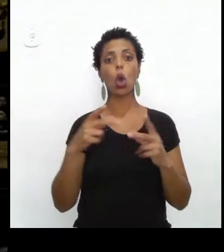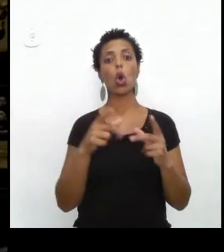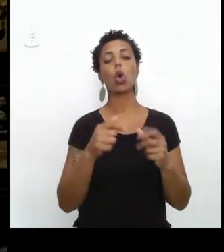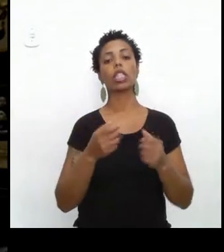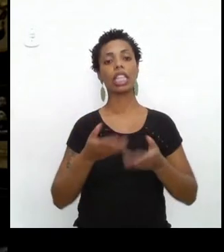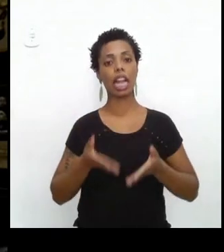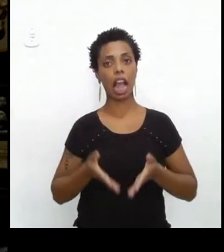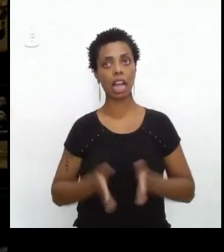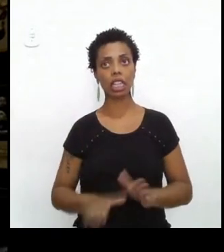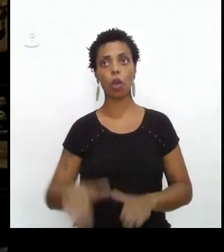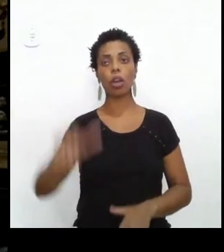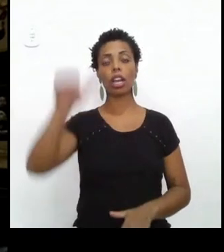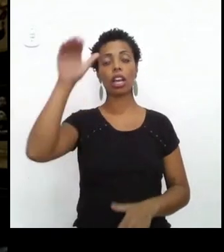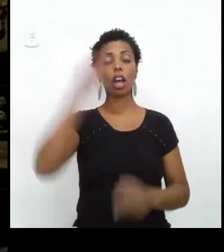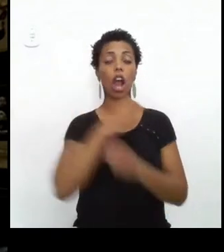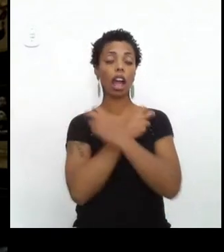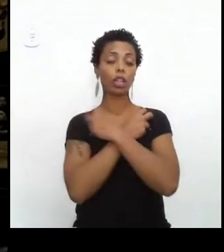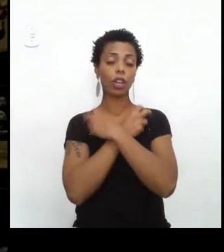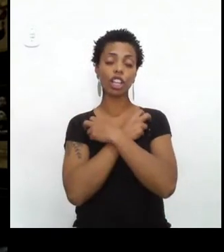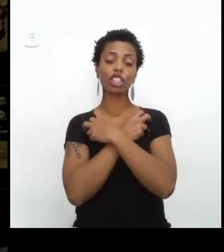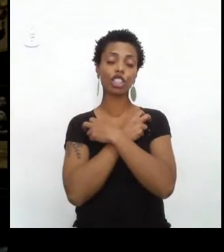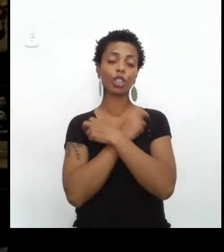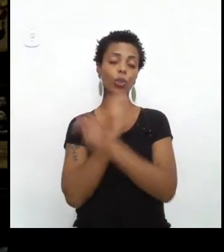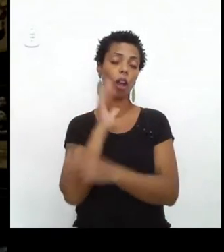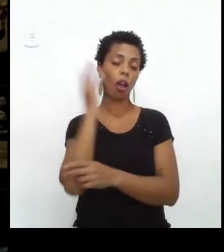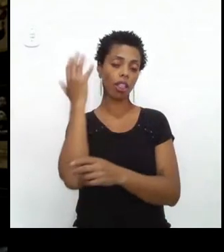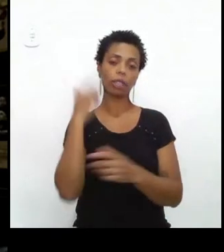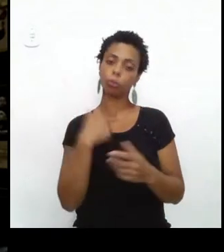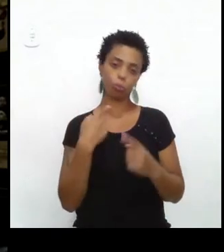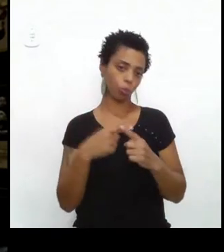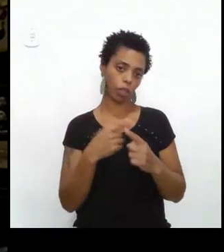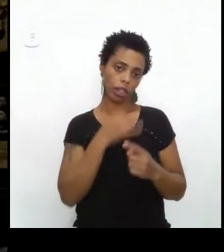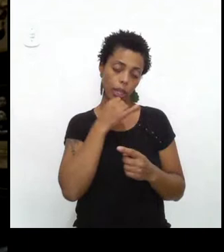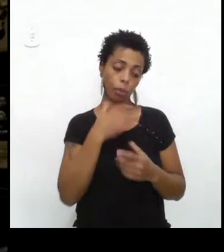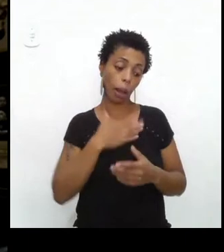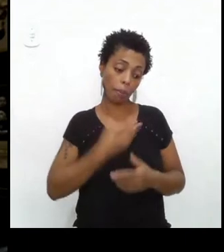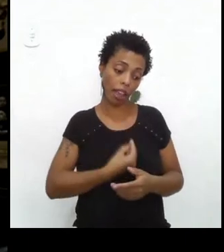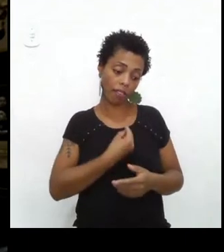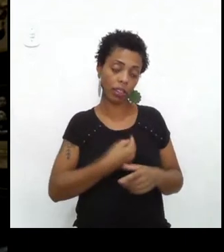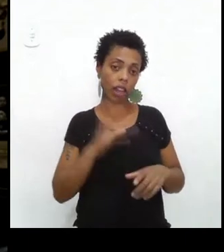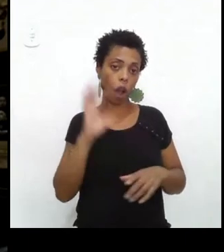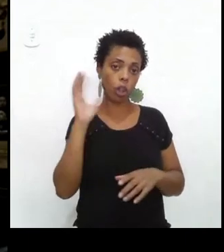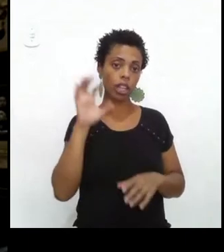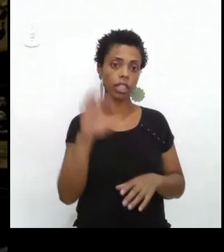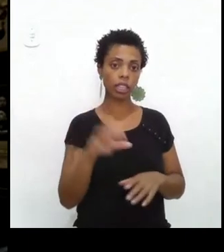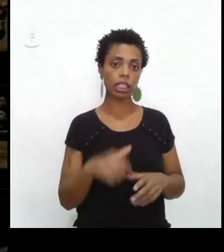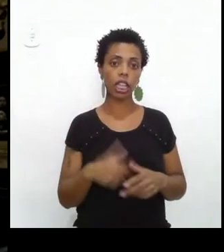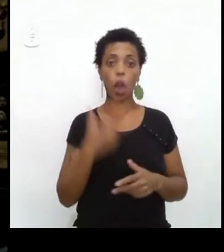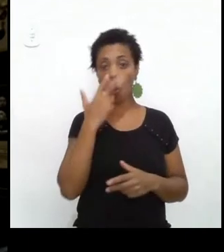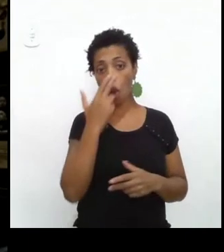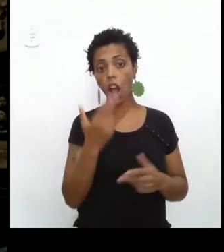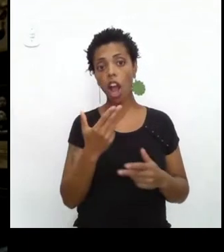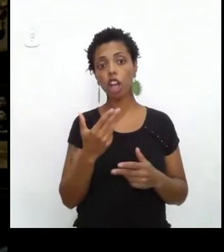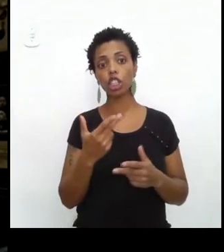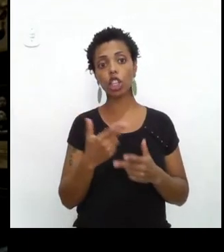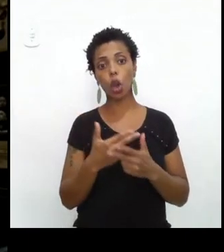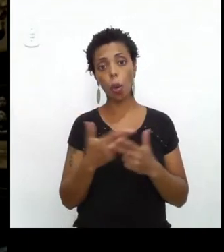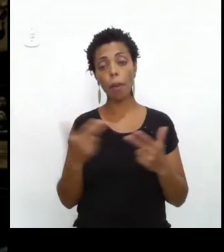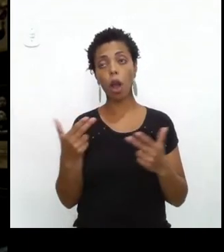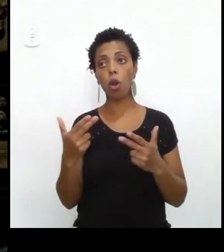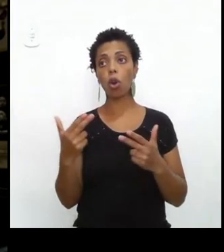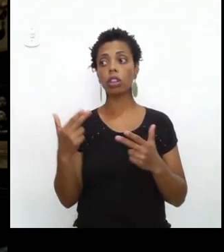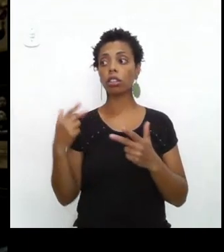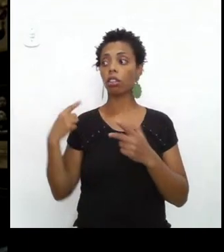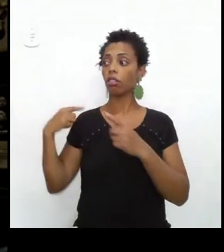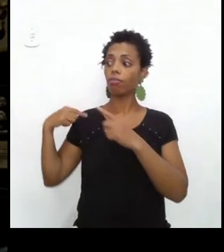o WhatsApp Samsung And and and and